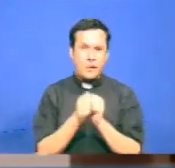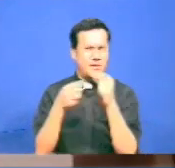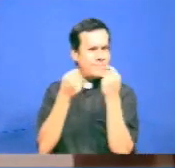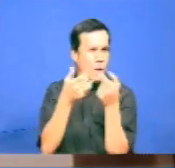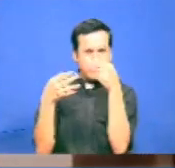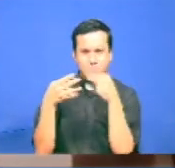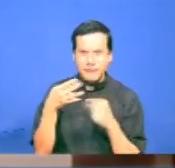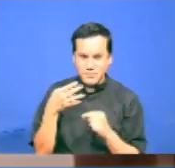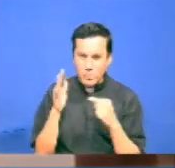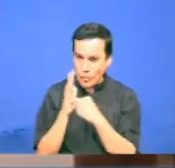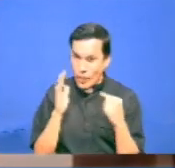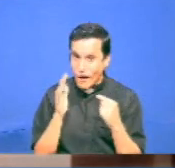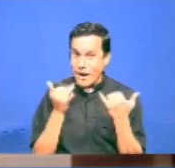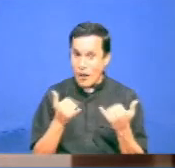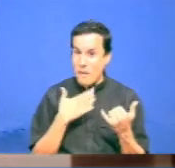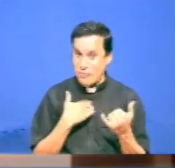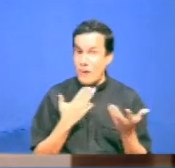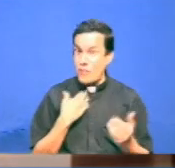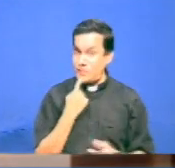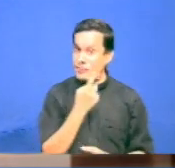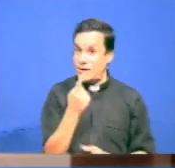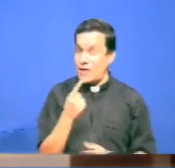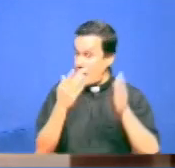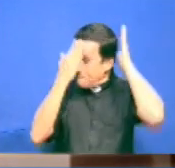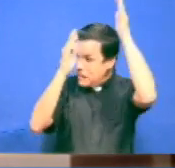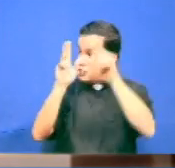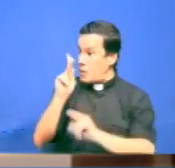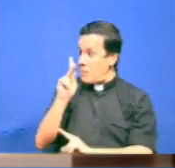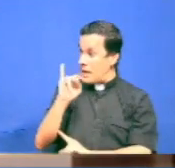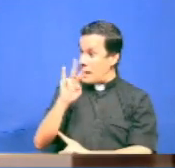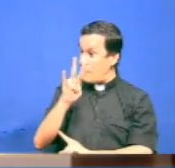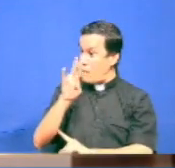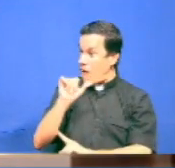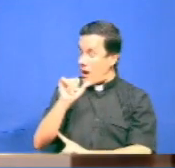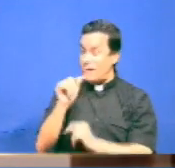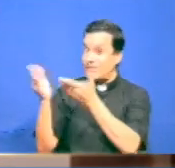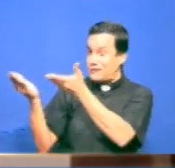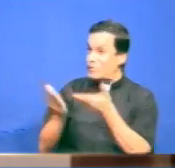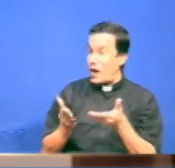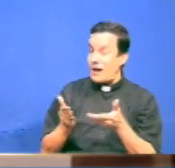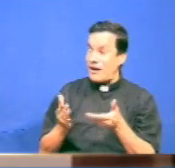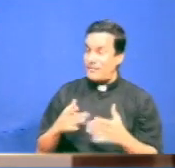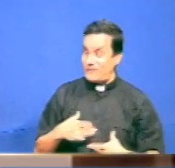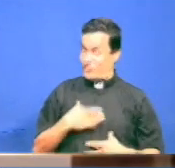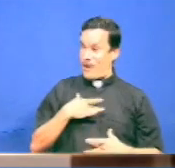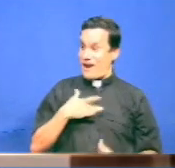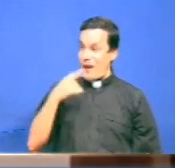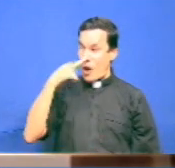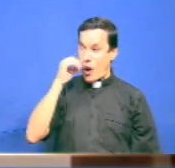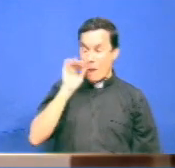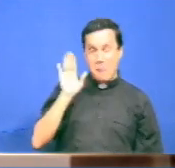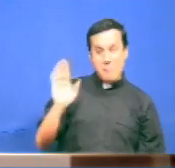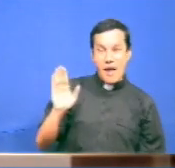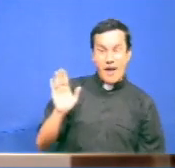then, I want to say, Archbishop, karibu sana, isikie huko nyumbani